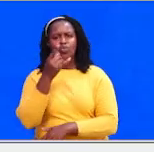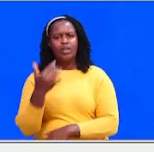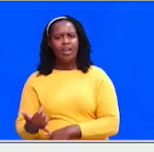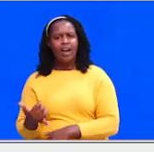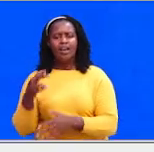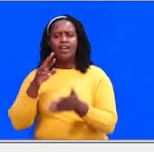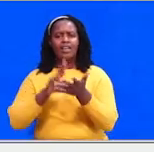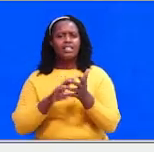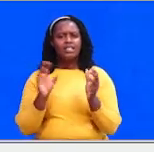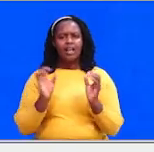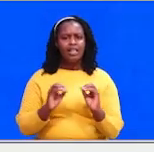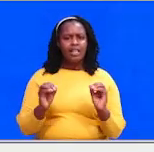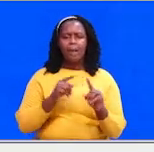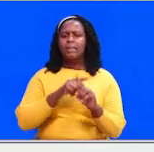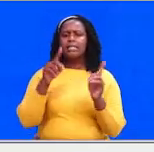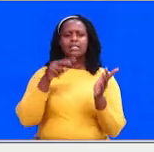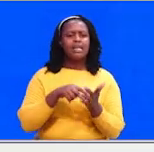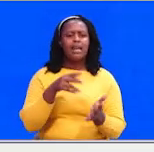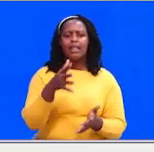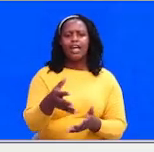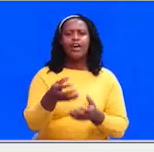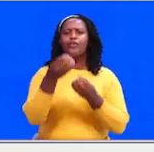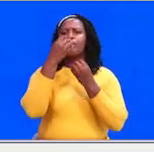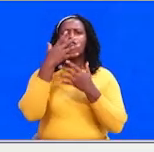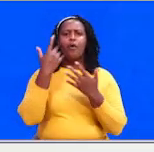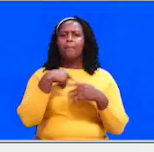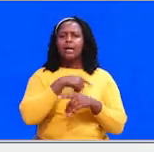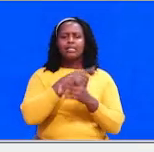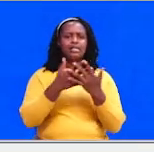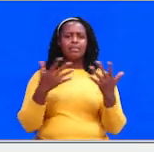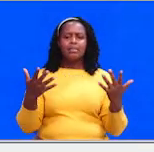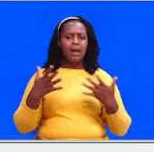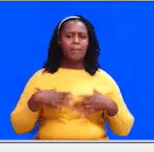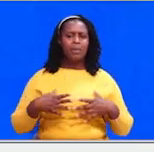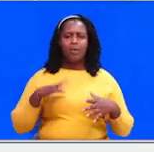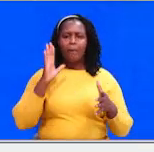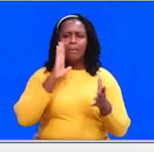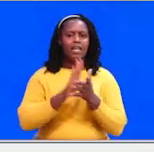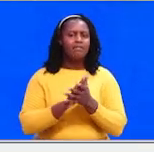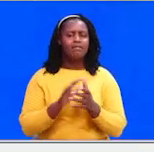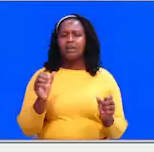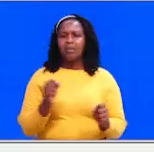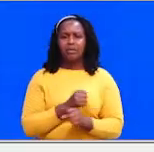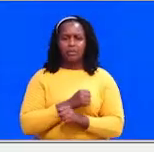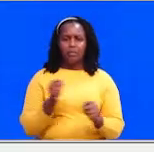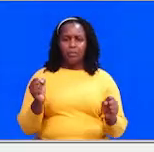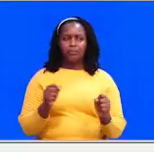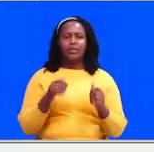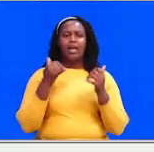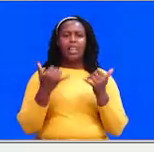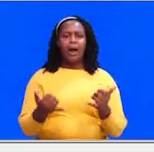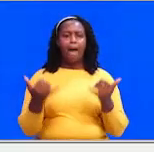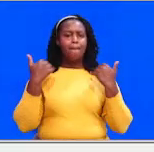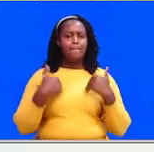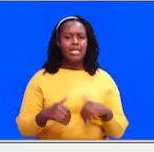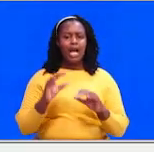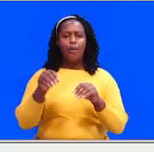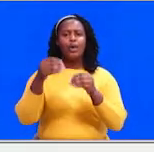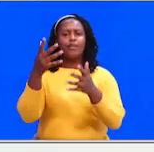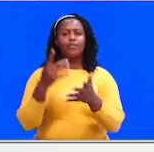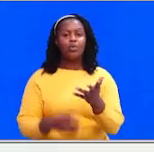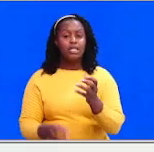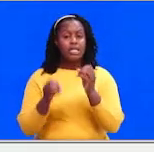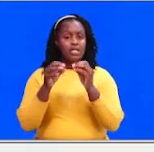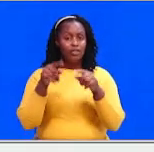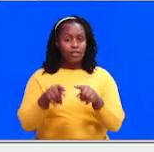If you stand in front of us to tell us about this thing, nobody will believe you." Mm-hmm. So again, there, what I would bring in is, if you are a